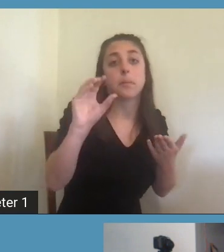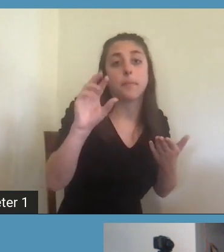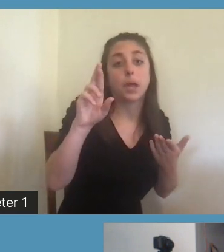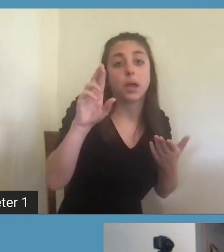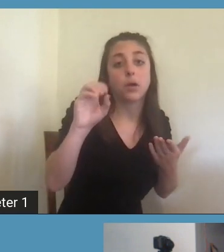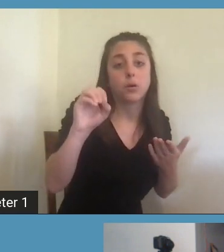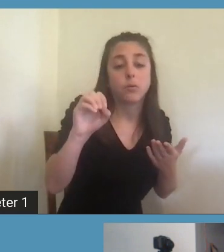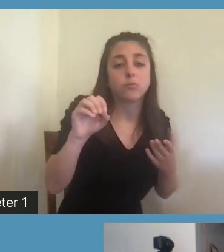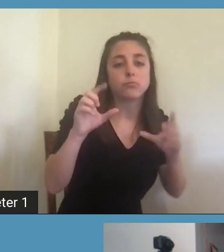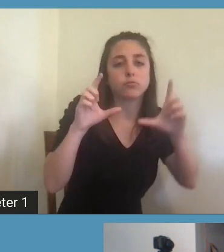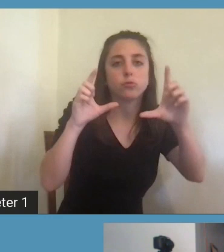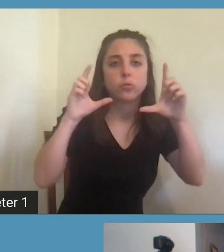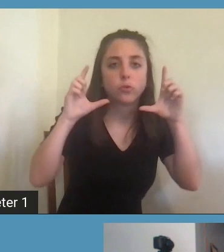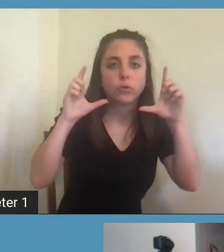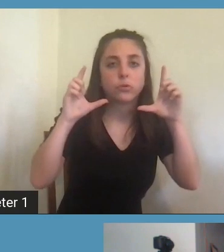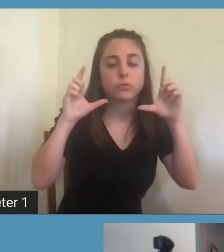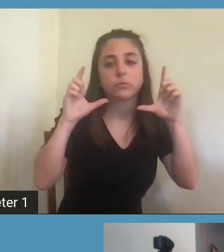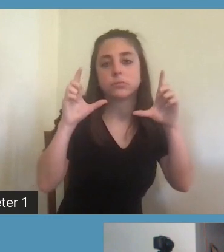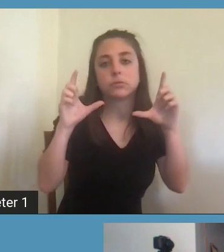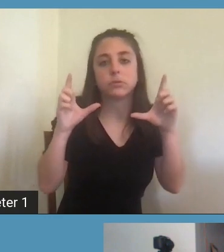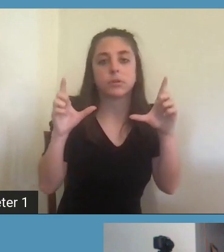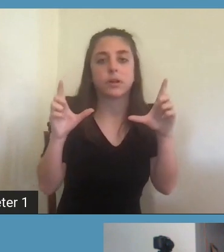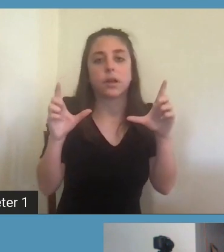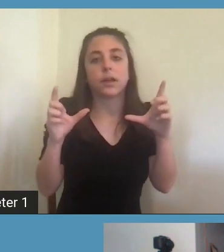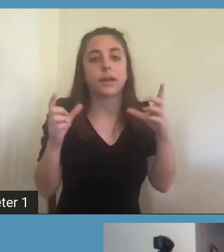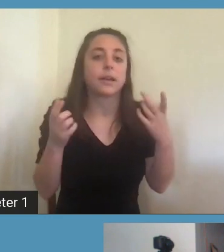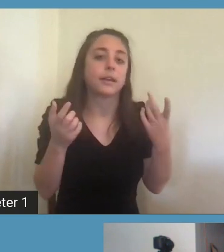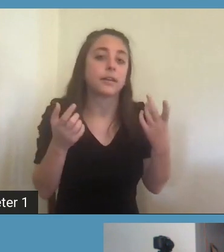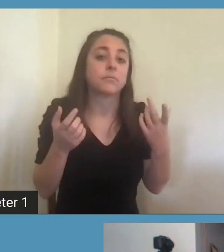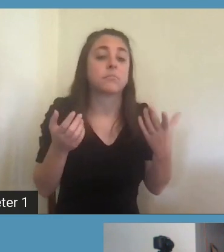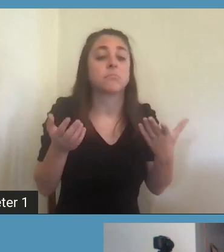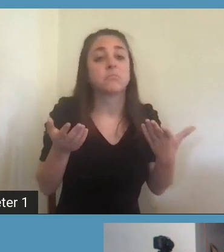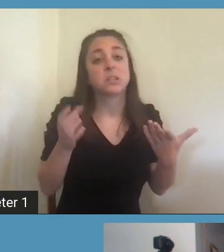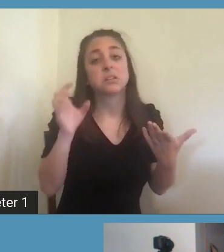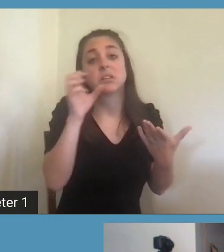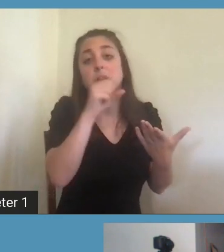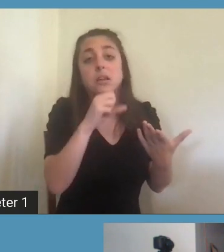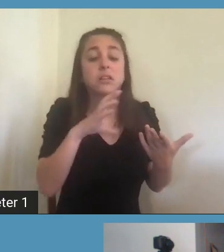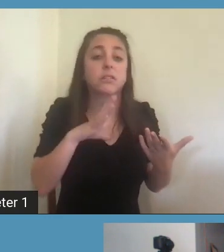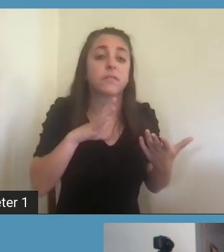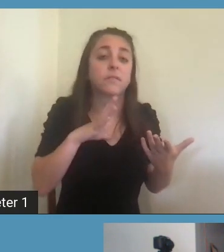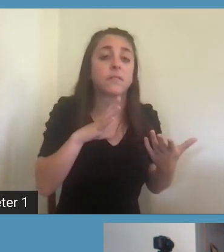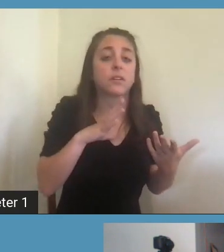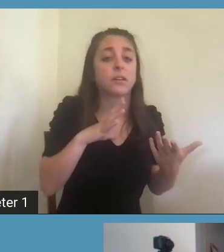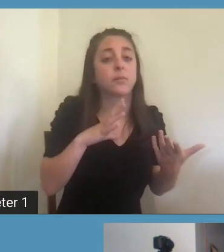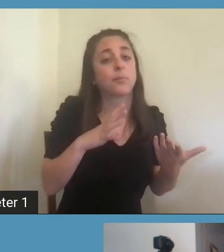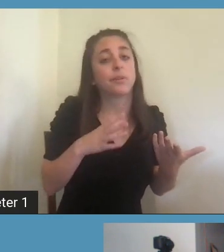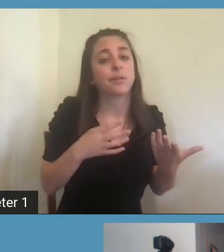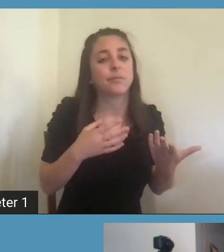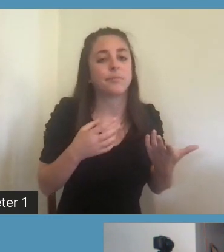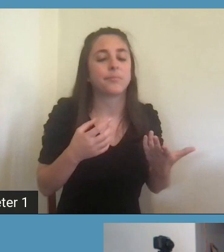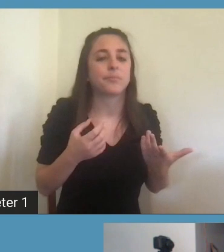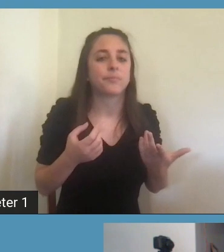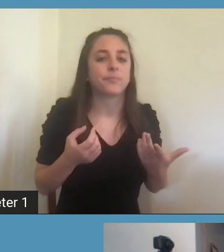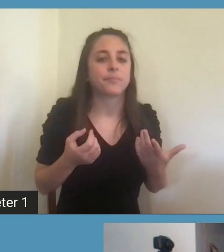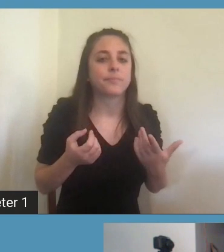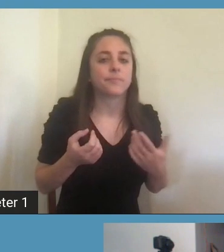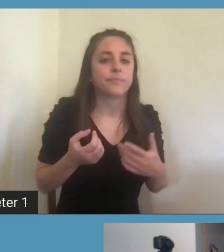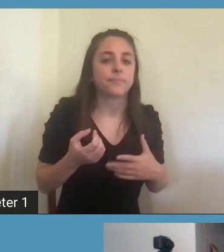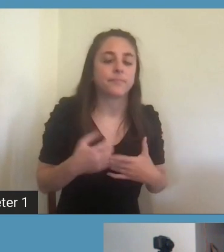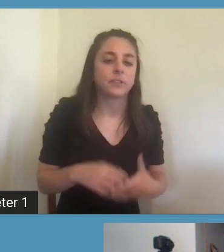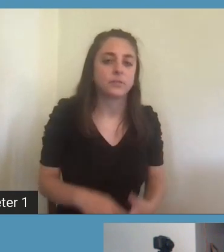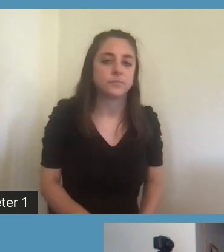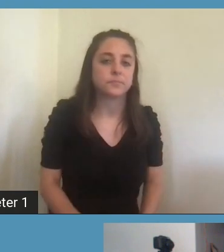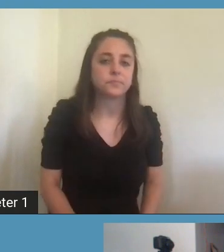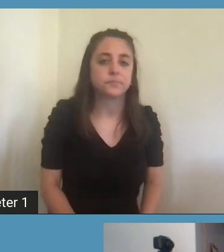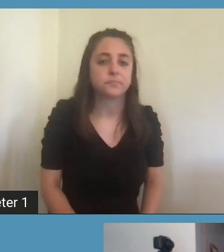need to zoom in and get some details. I guess they're okay, but No, I just think even the